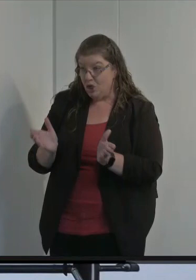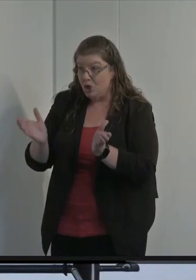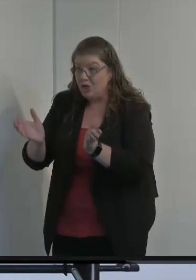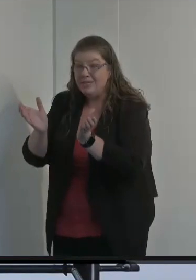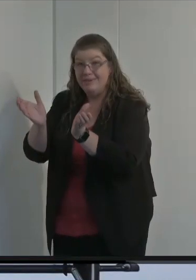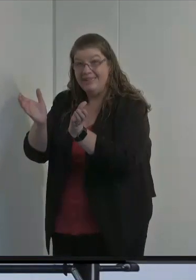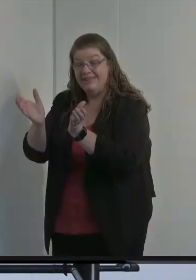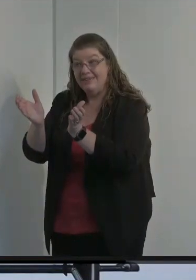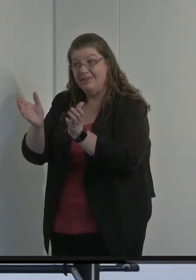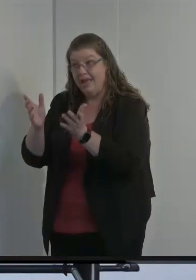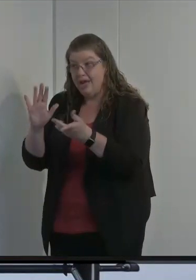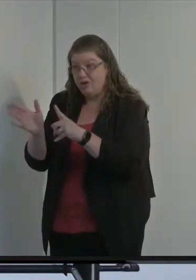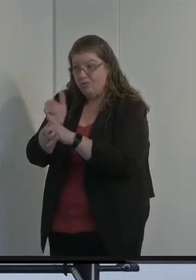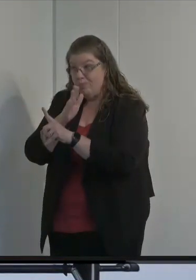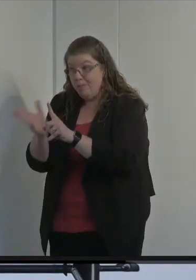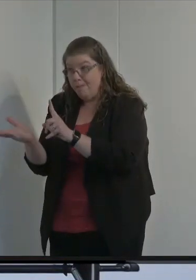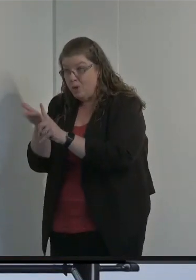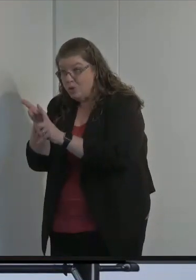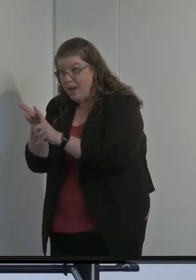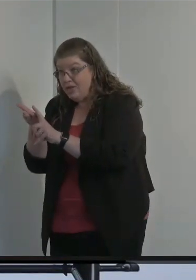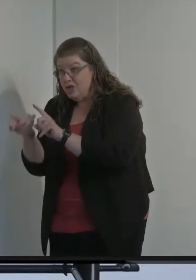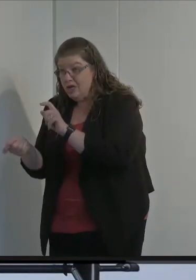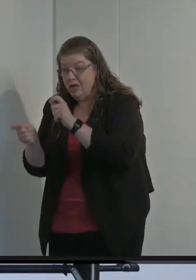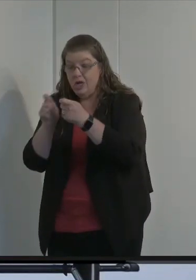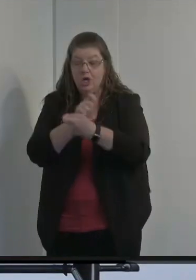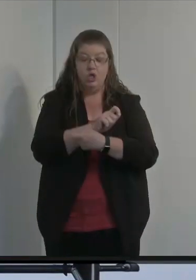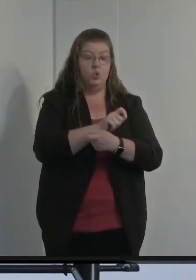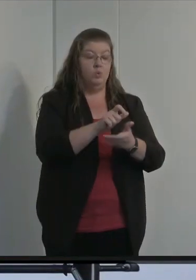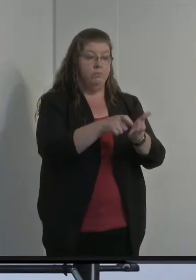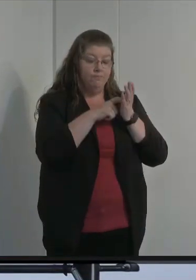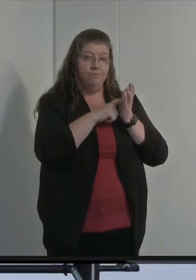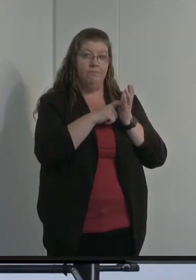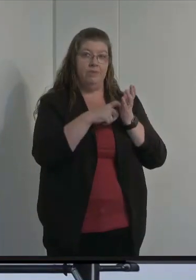effort and a persuasion effort to an enforcement effort.